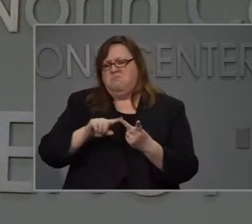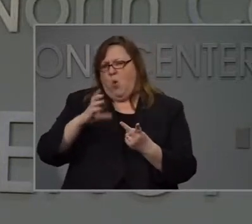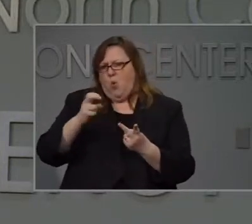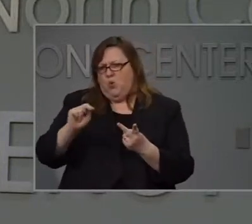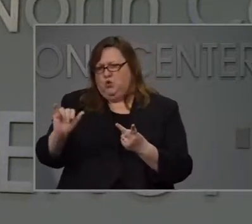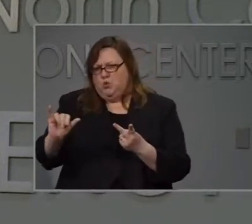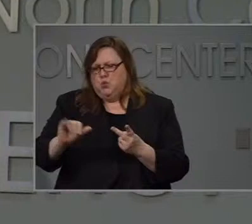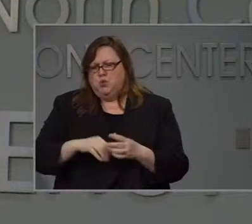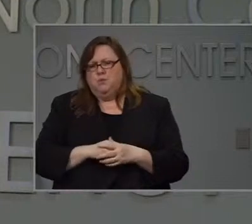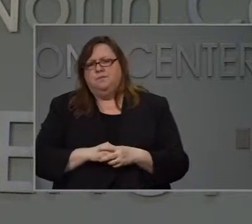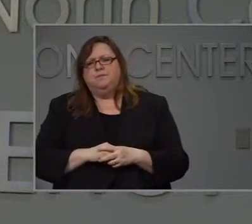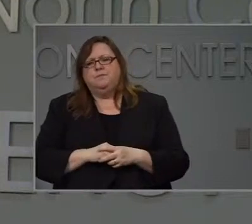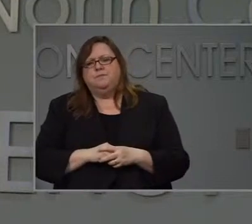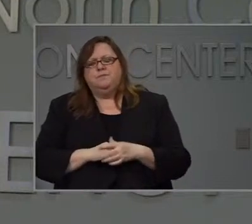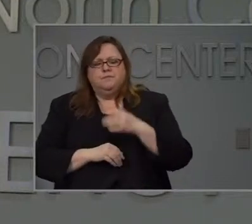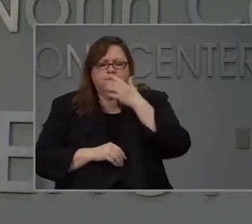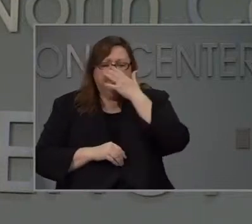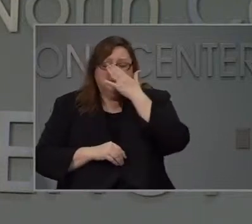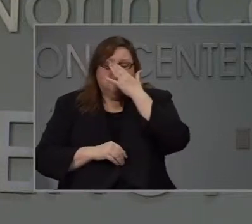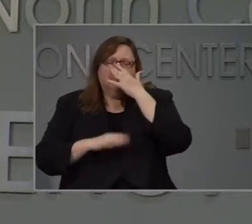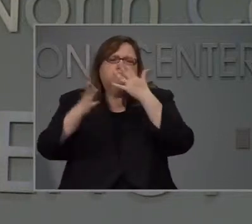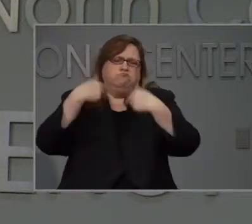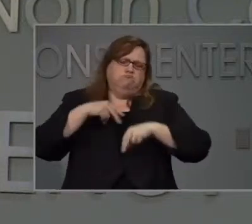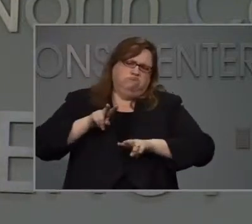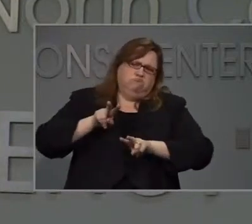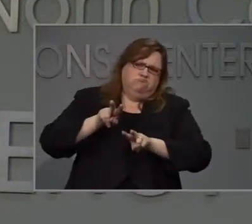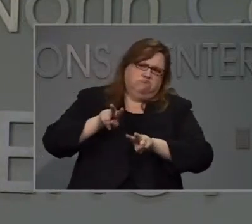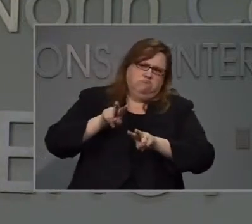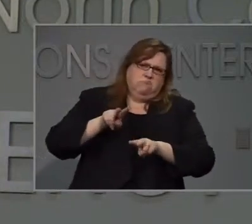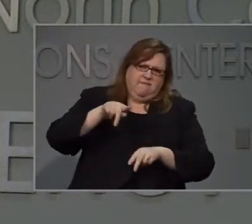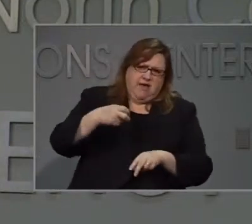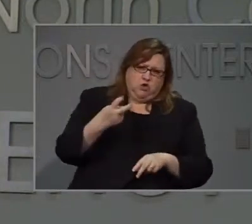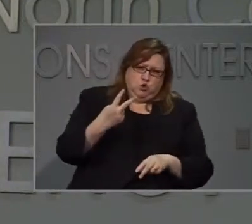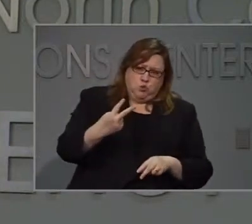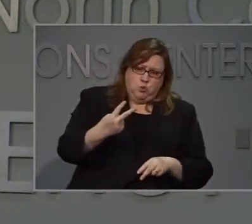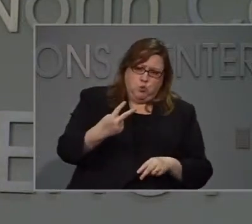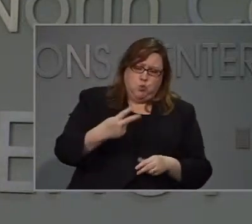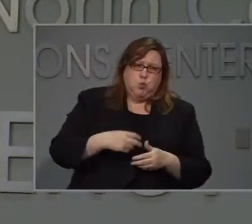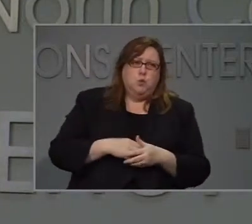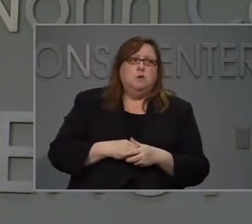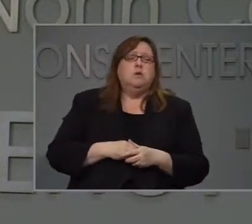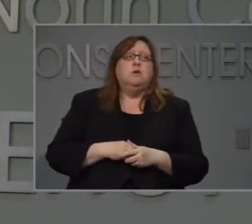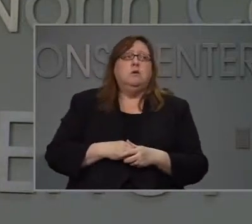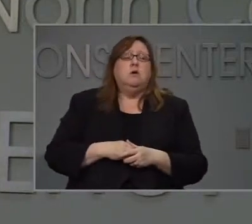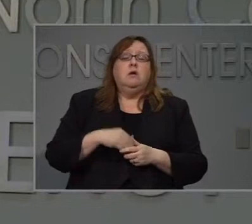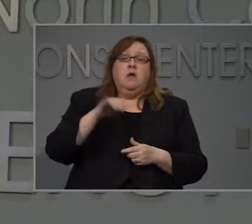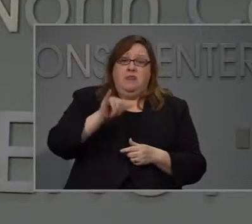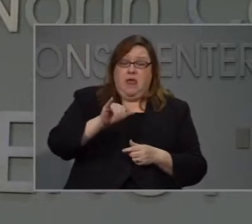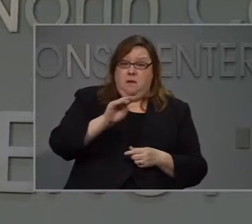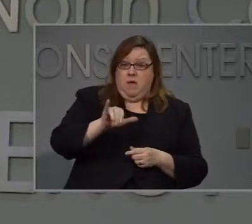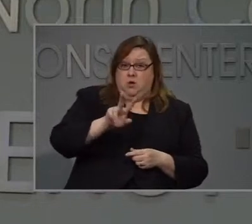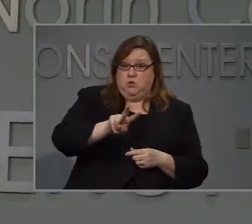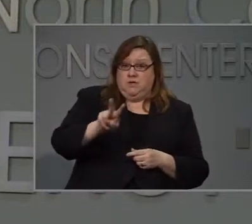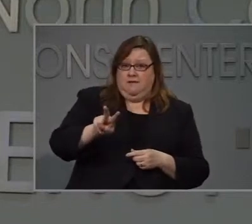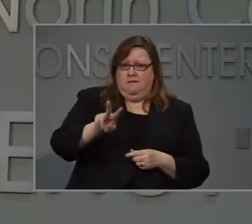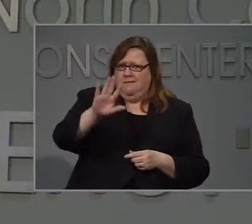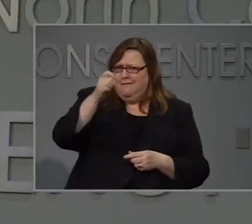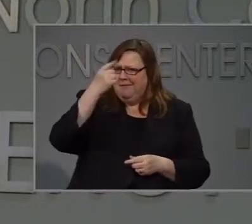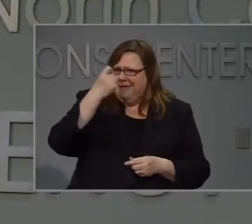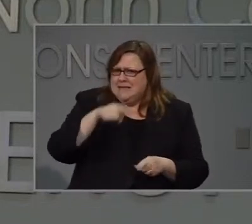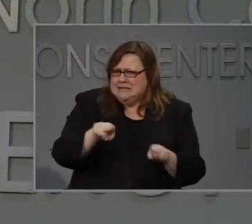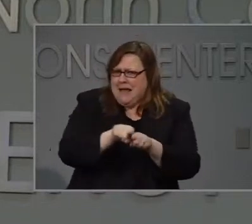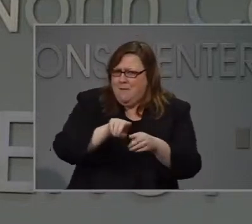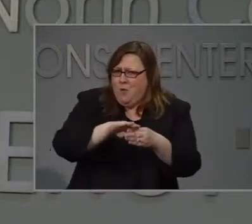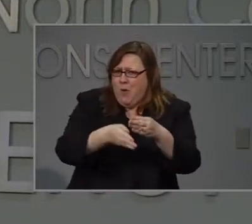potential arrival of phase 2 also happens to coincide with the start of Memorial Day weekend. In any